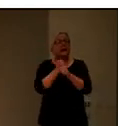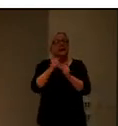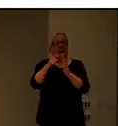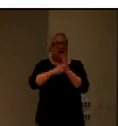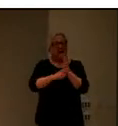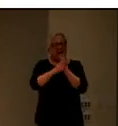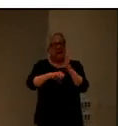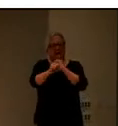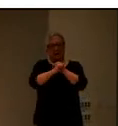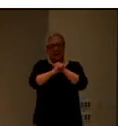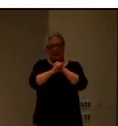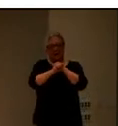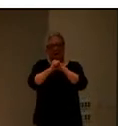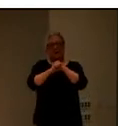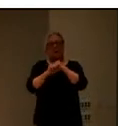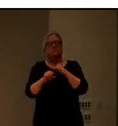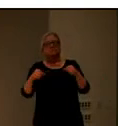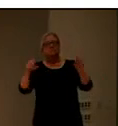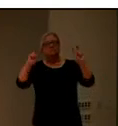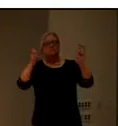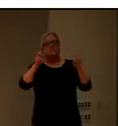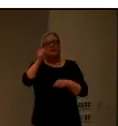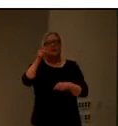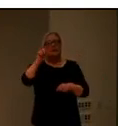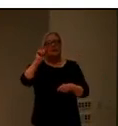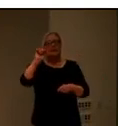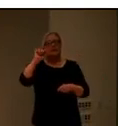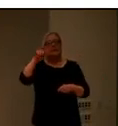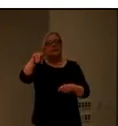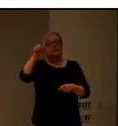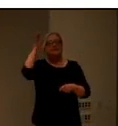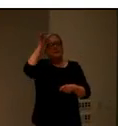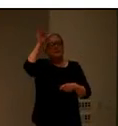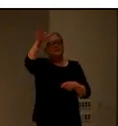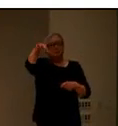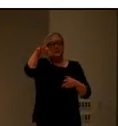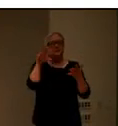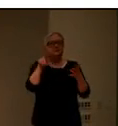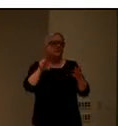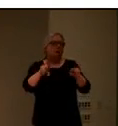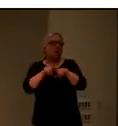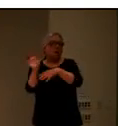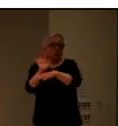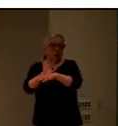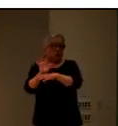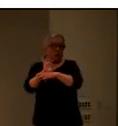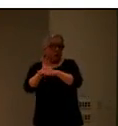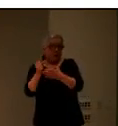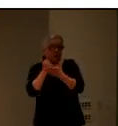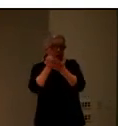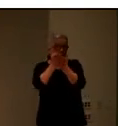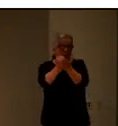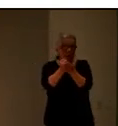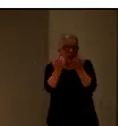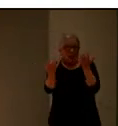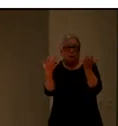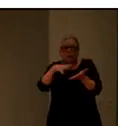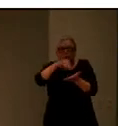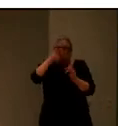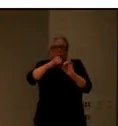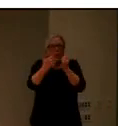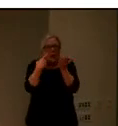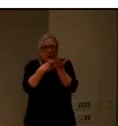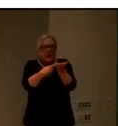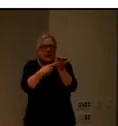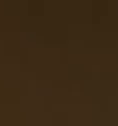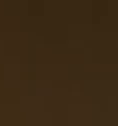there's a video you can watch as well to start to equip. Now, this community, I argue, probably knows all of these